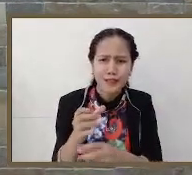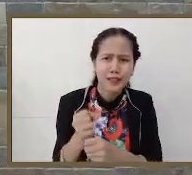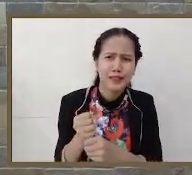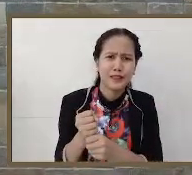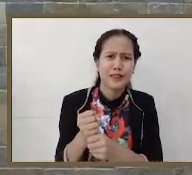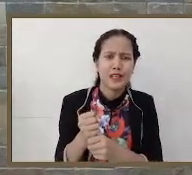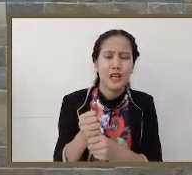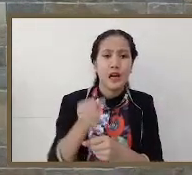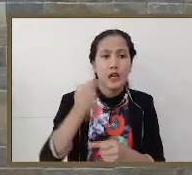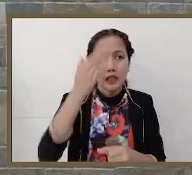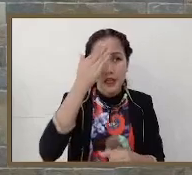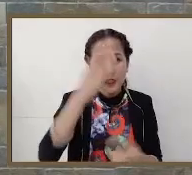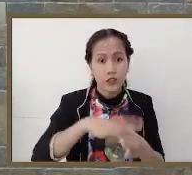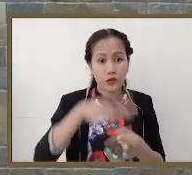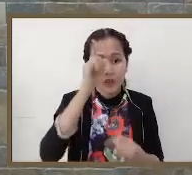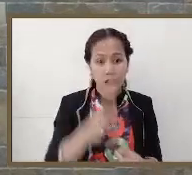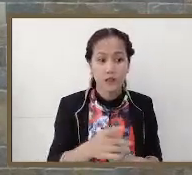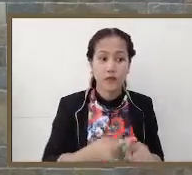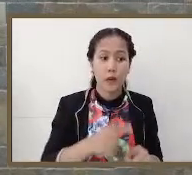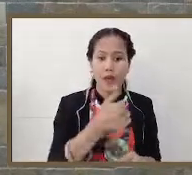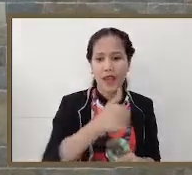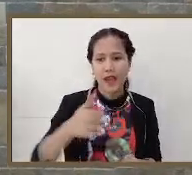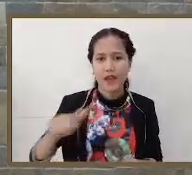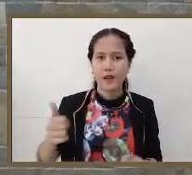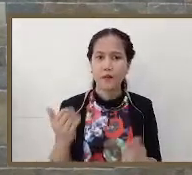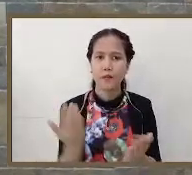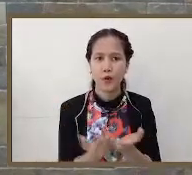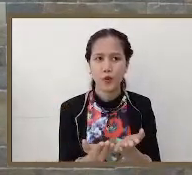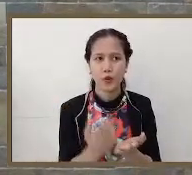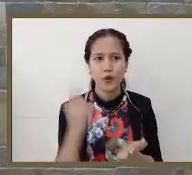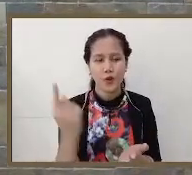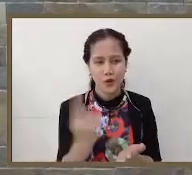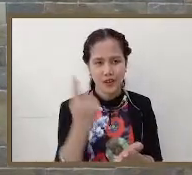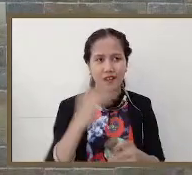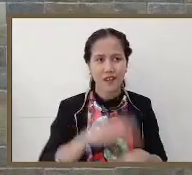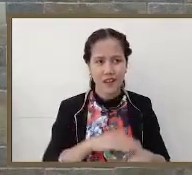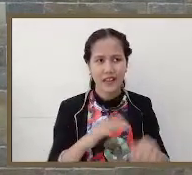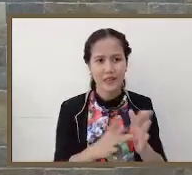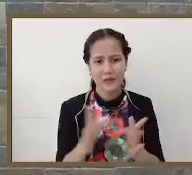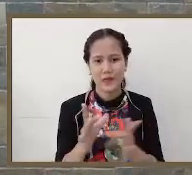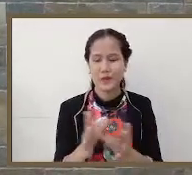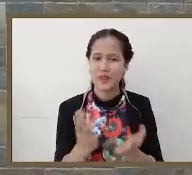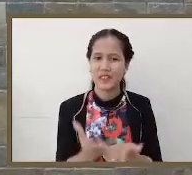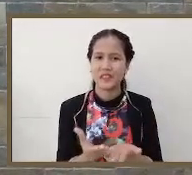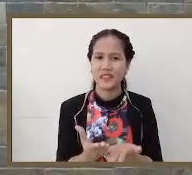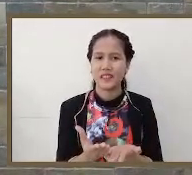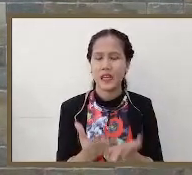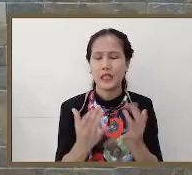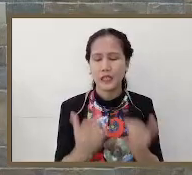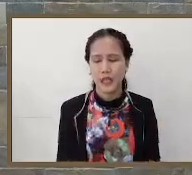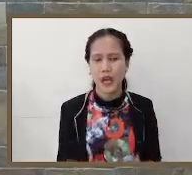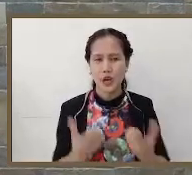lang. Kaya nga mga kapatid, let's encourage our family fathers.